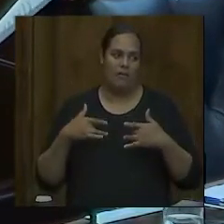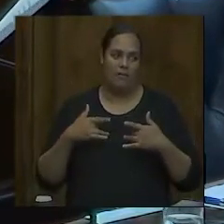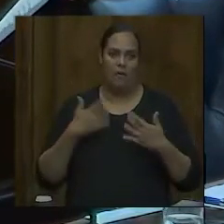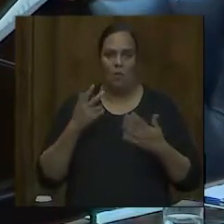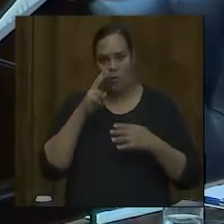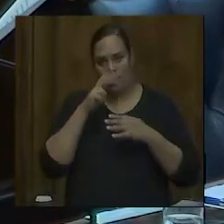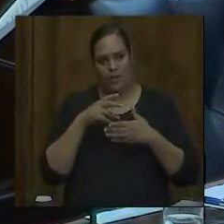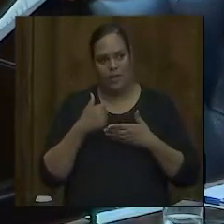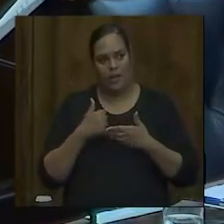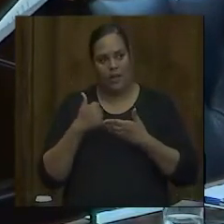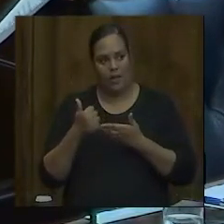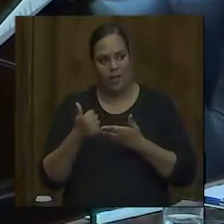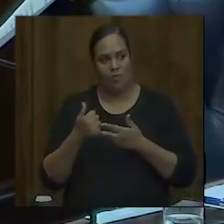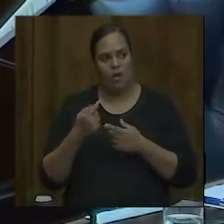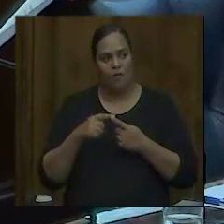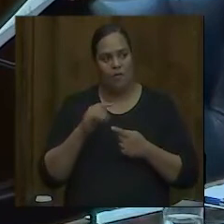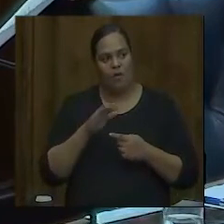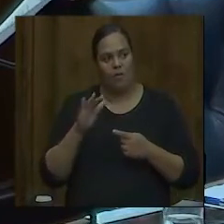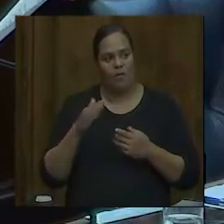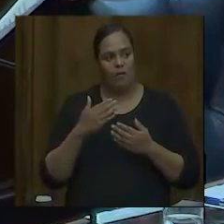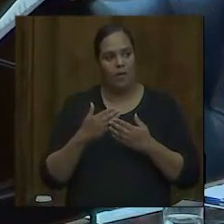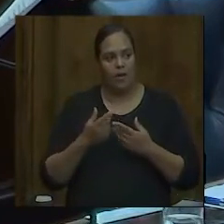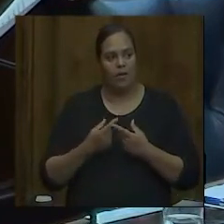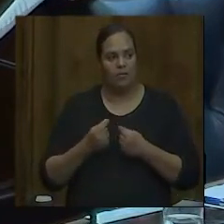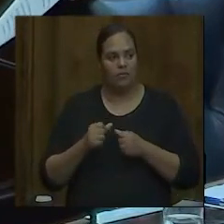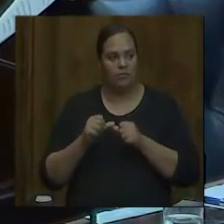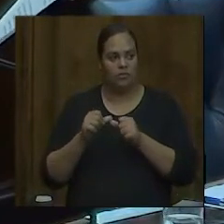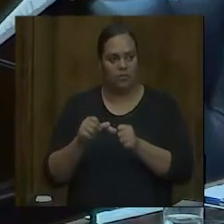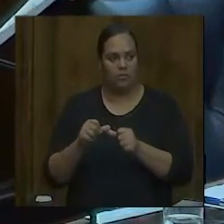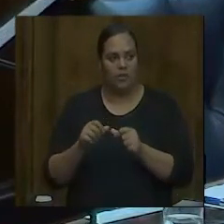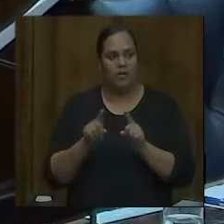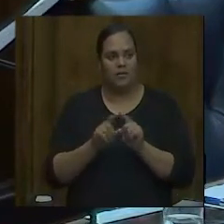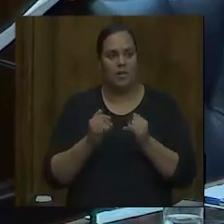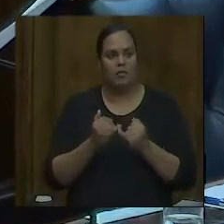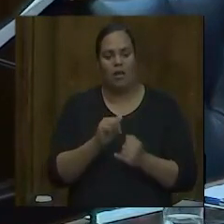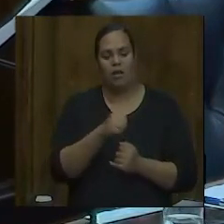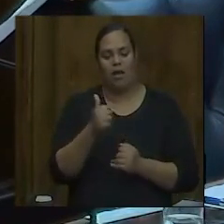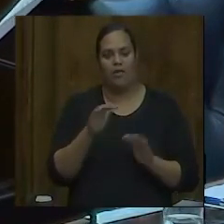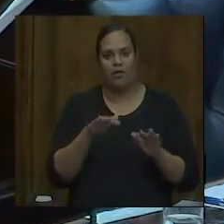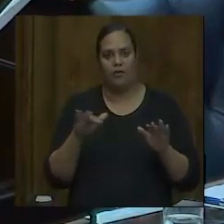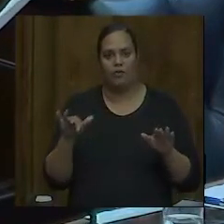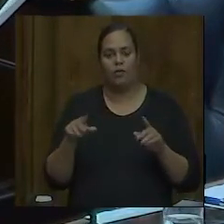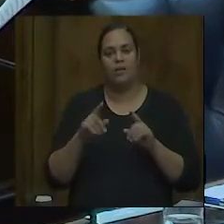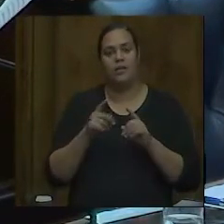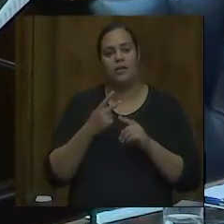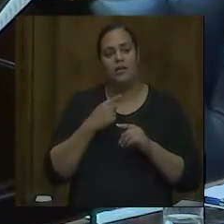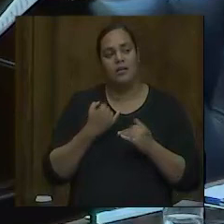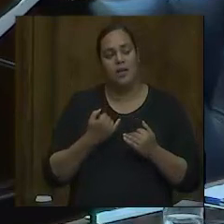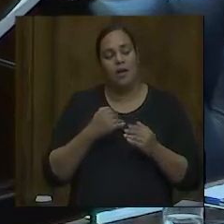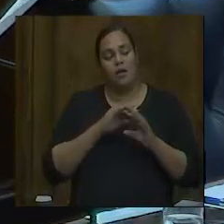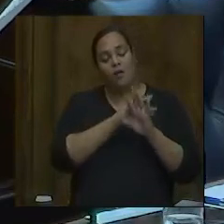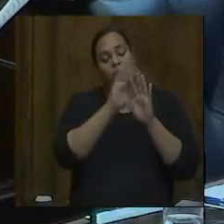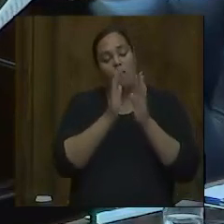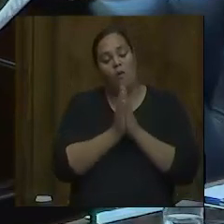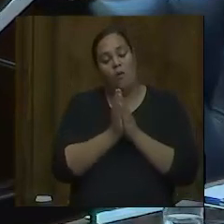assisted in order for them to develop as all other kids. Having said all the